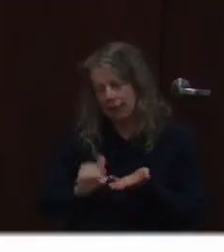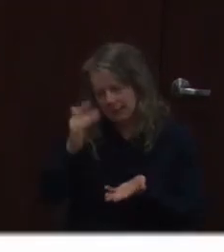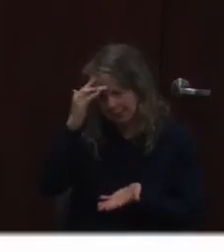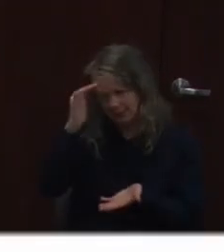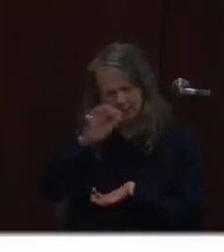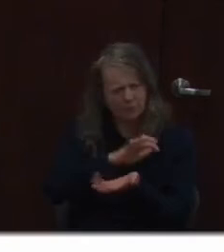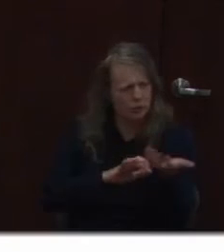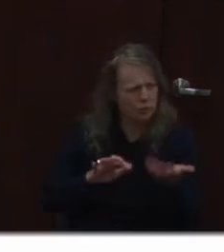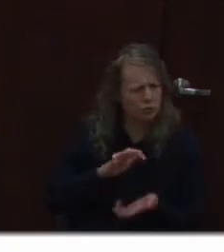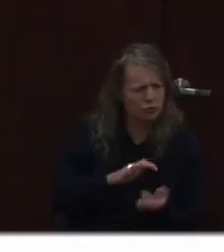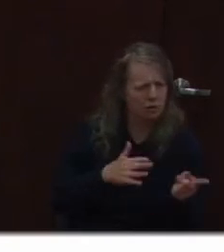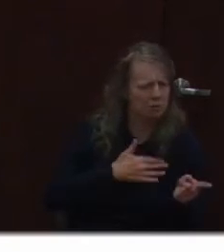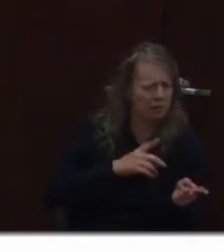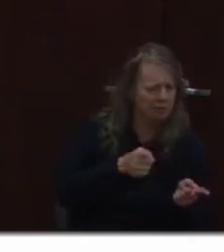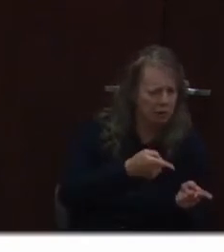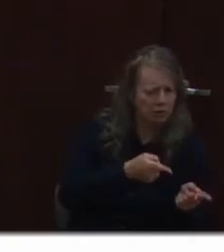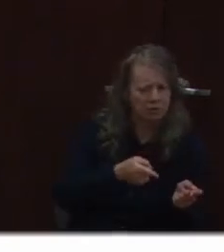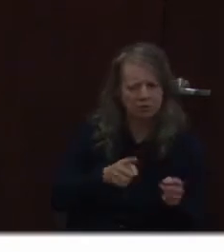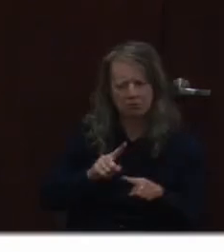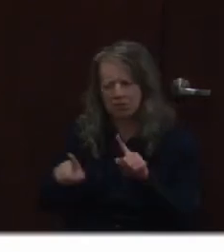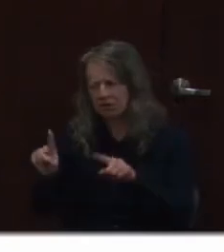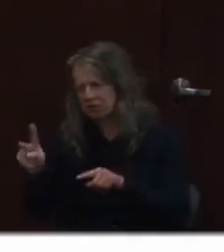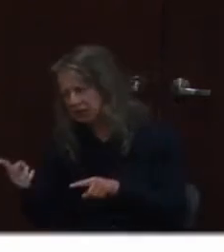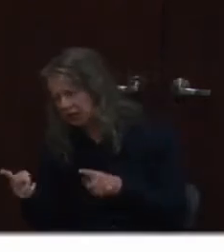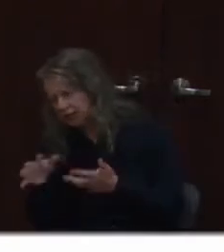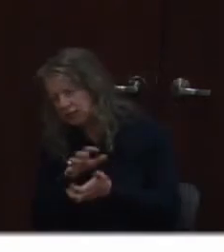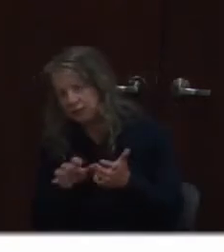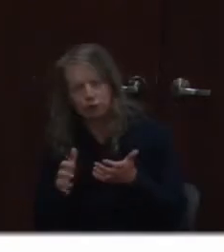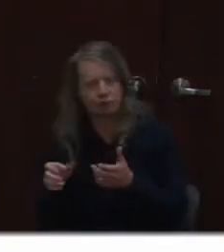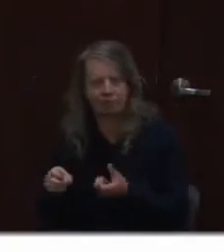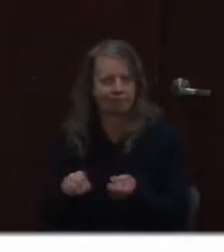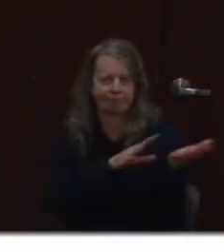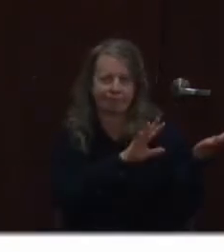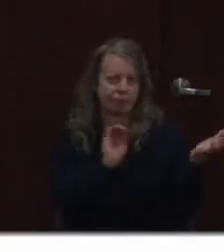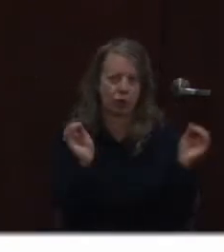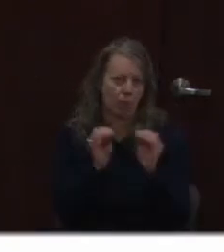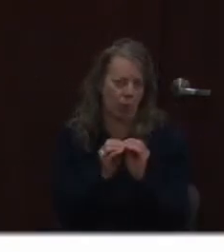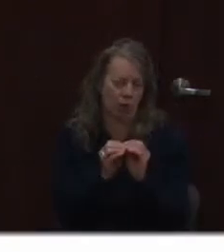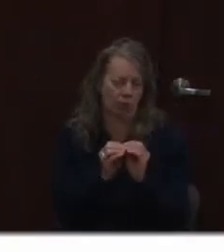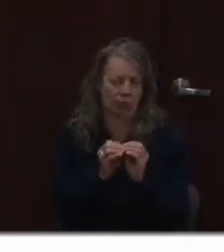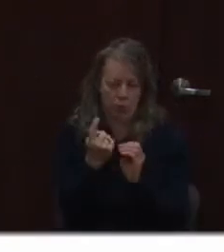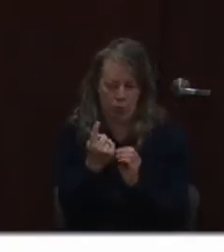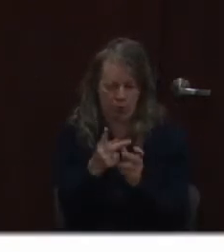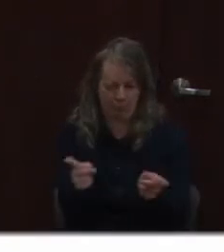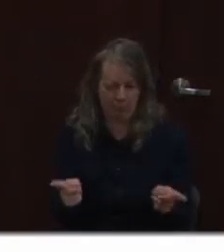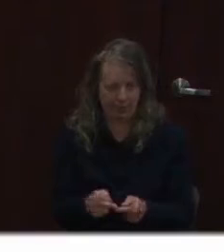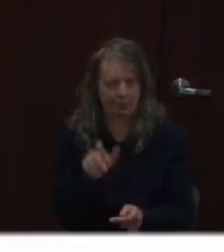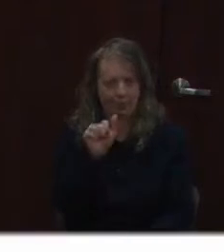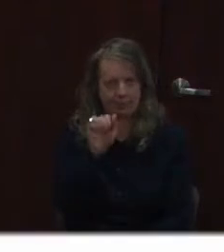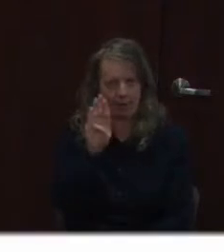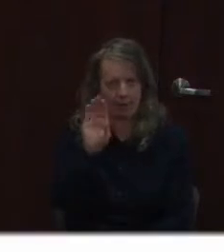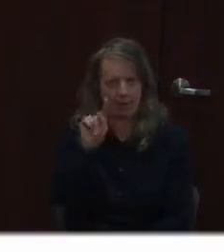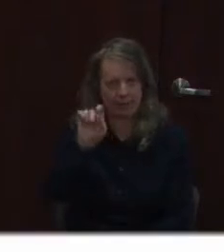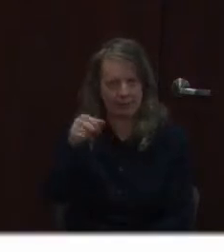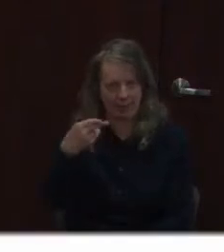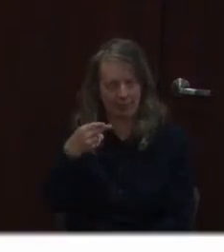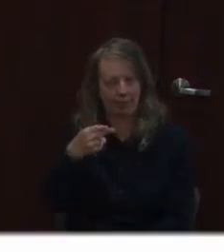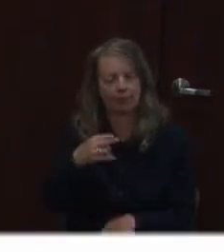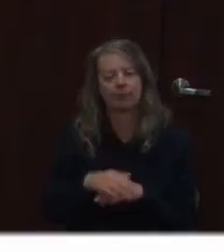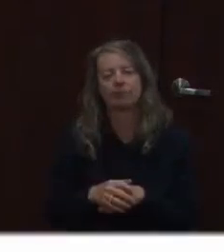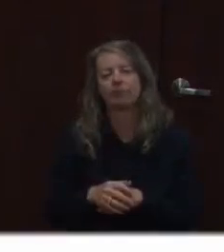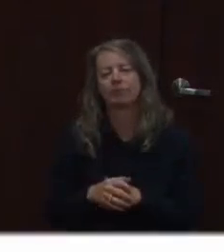to a different place for your second dose. And that place will be our AB Tech site on Ferniehurst